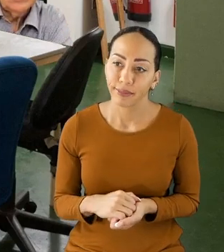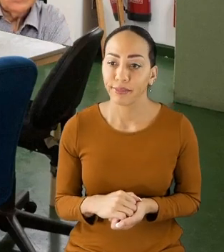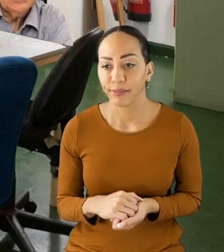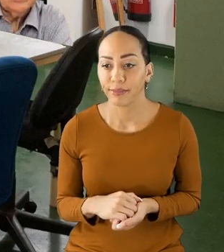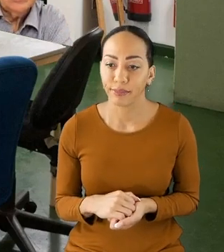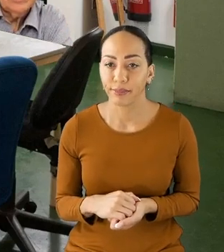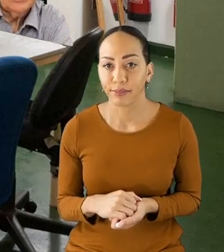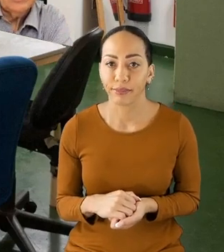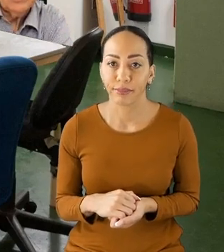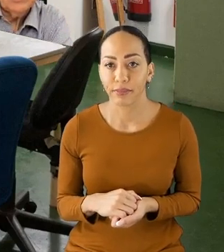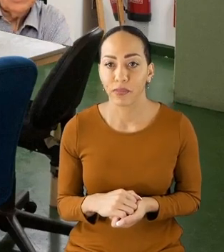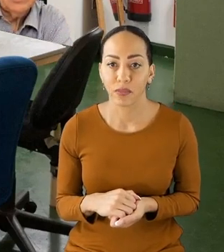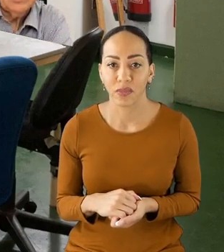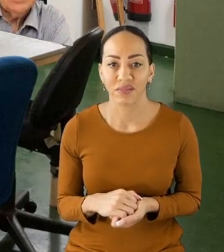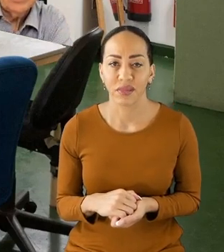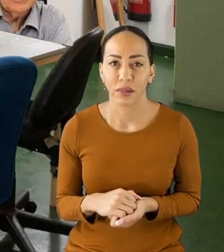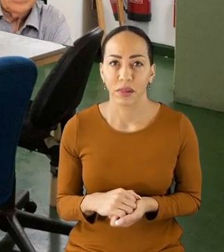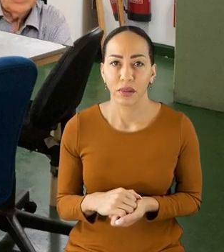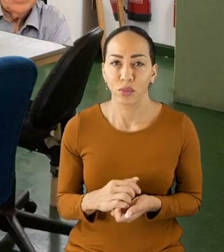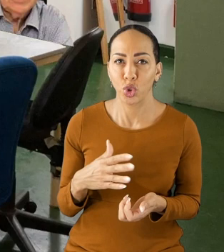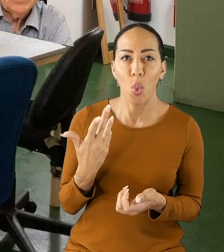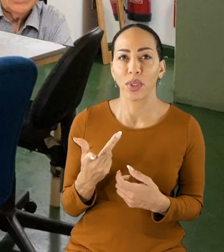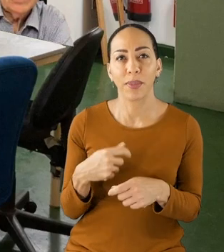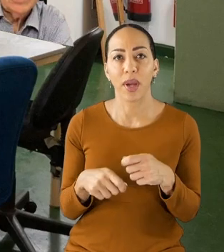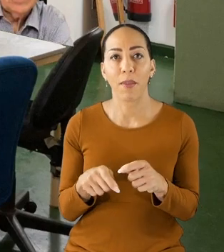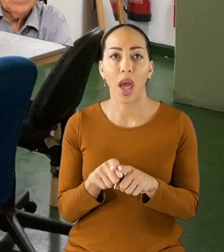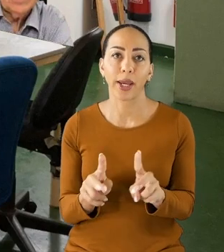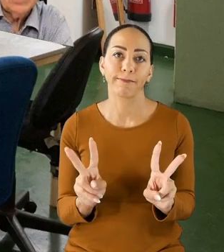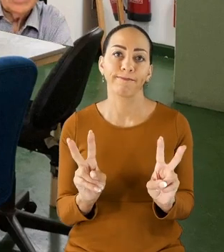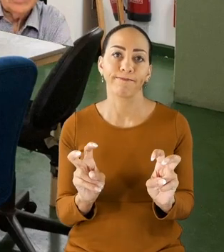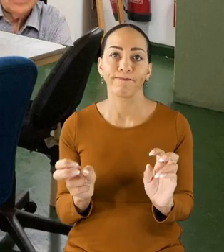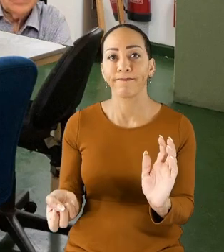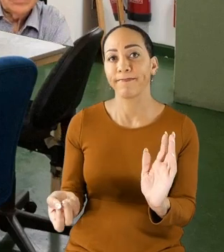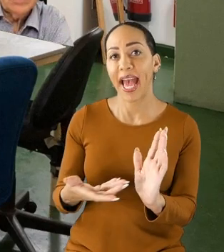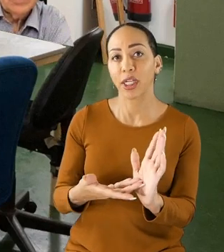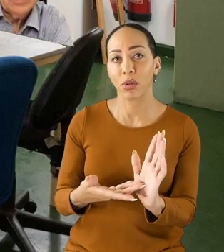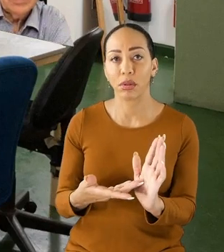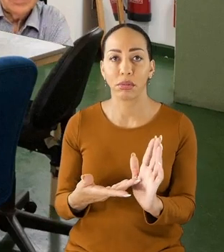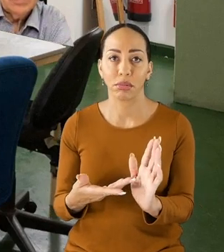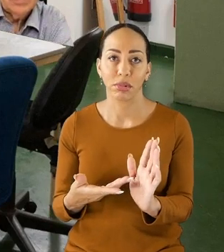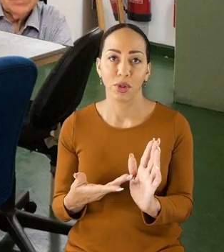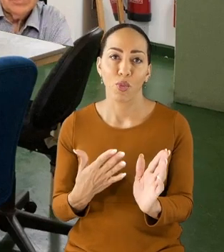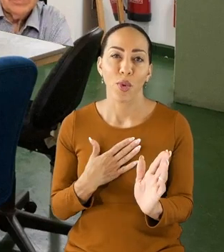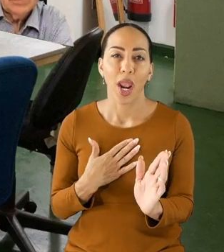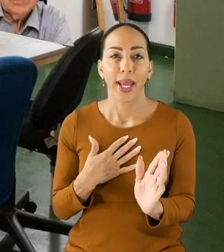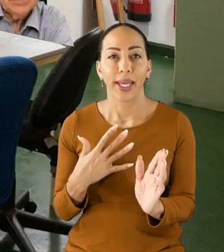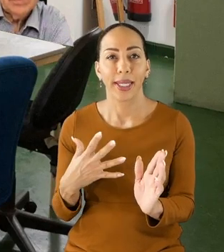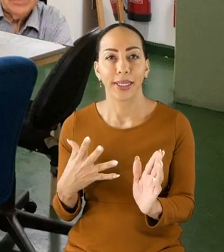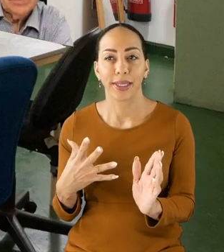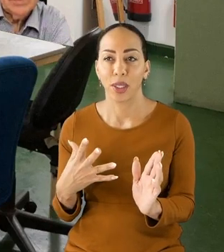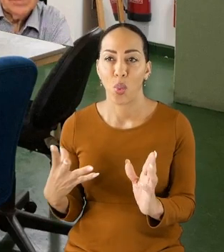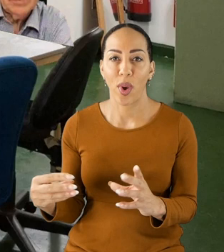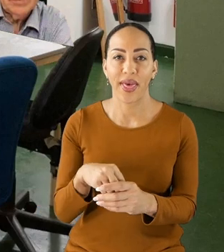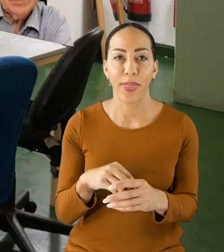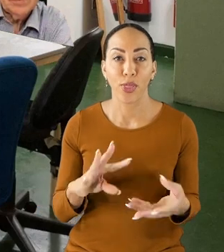like a kind of an add-on? You know, how does it feel more part of the creative endeavor, the part of the